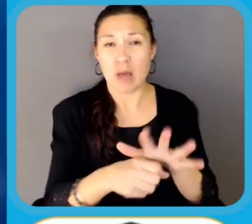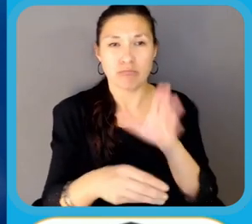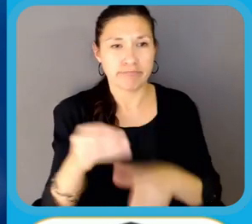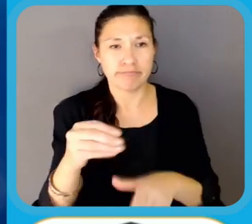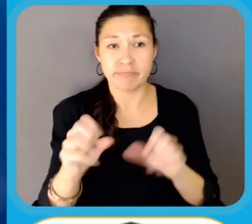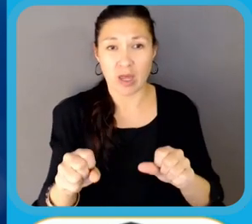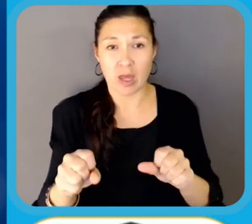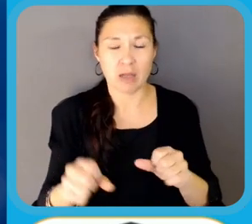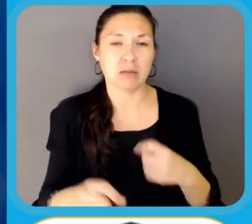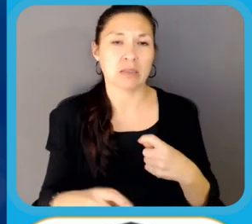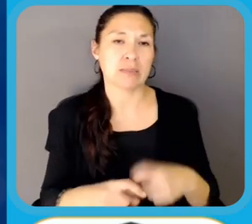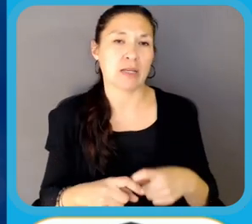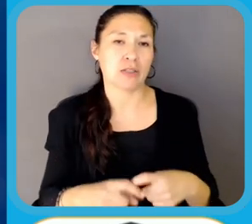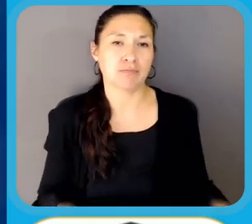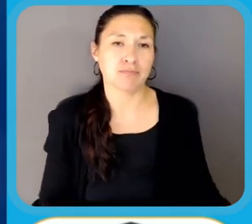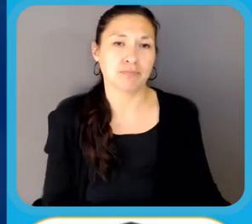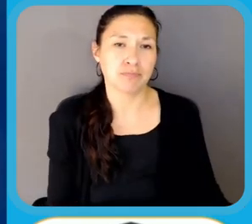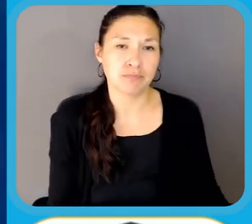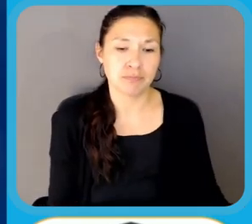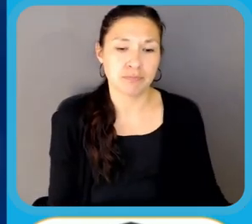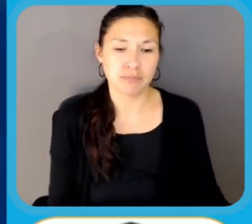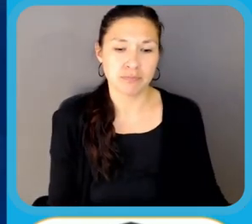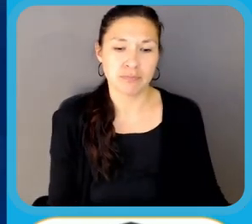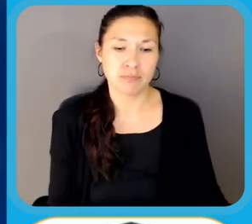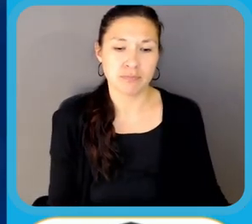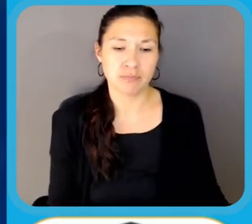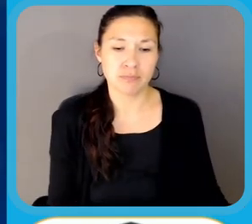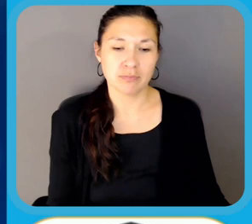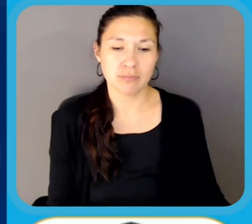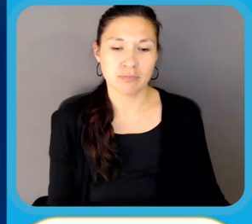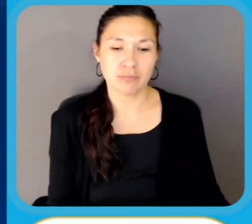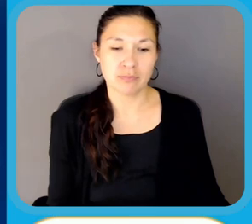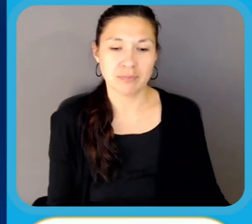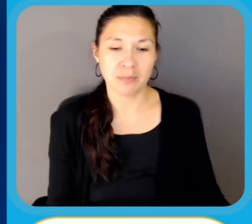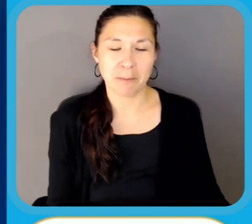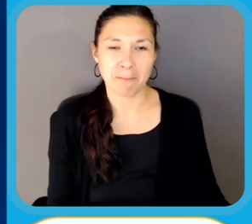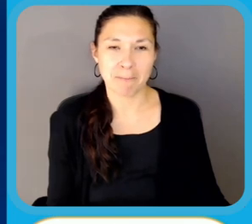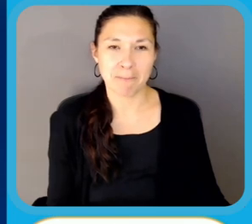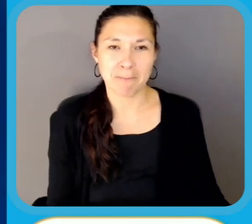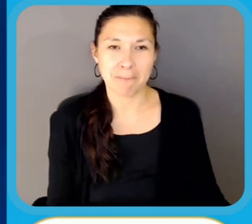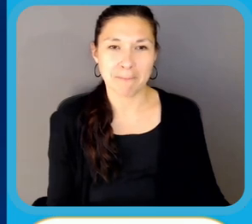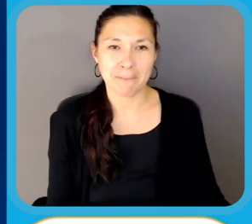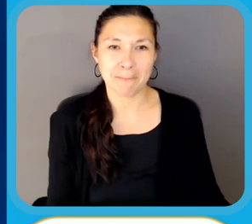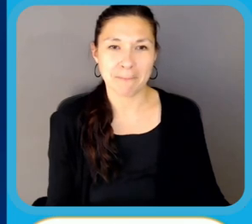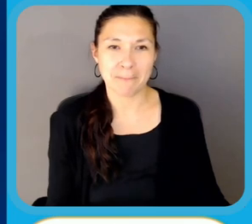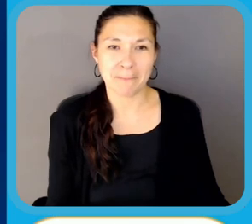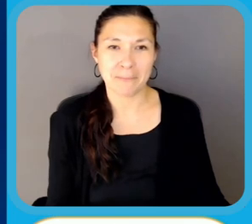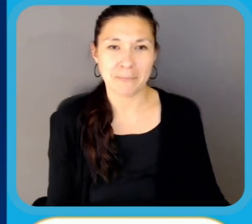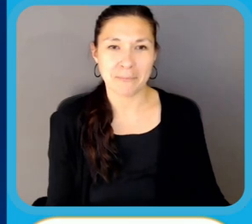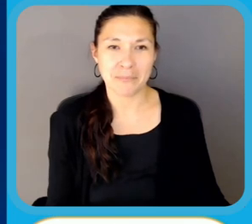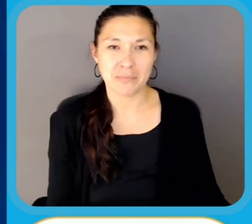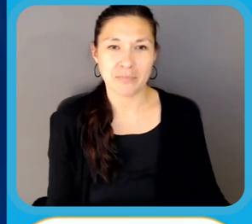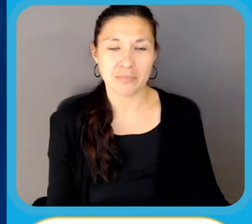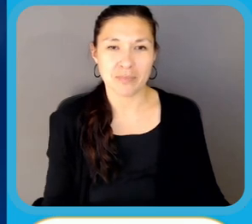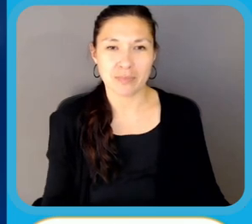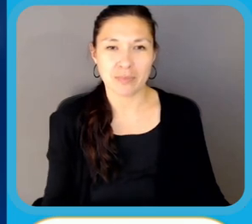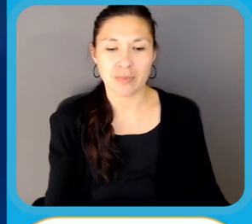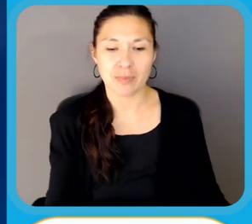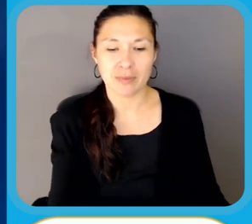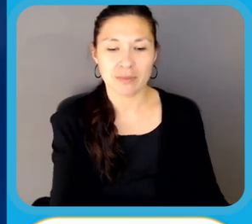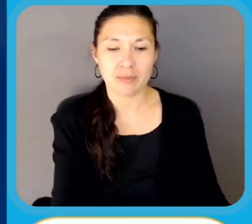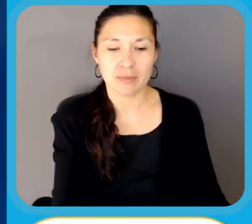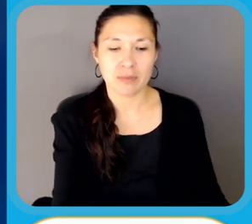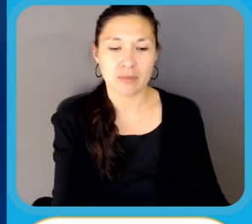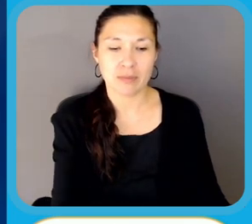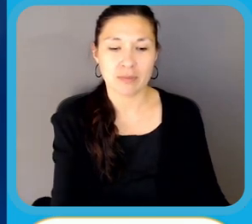Estoy agradecida con el gobernador que nos dio la oportunidad de tomarnos esta vacuna. Gracias